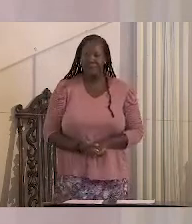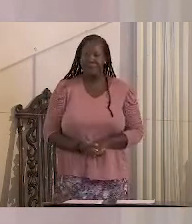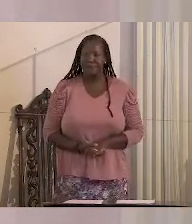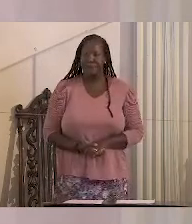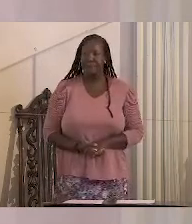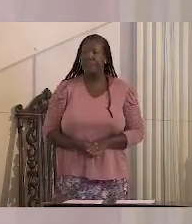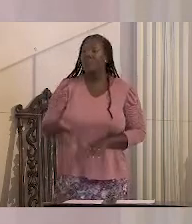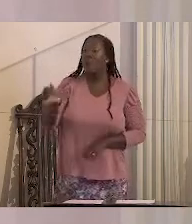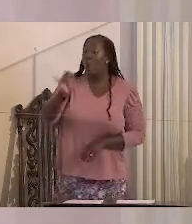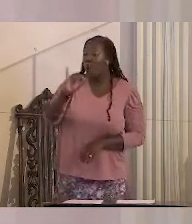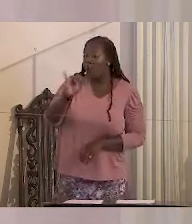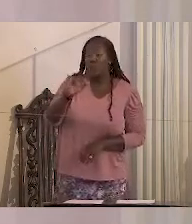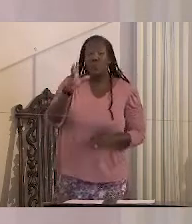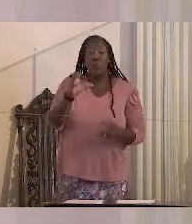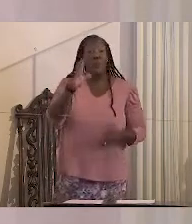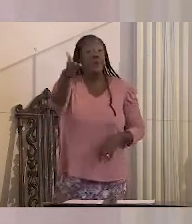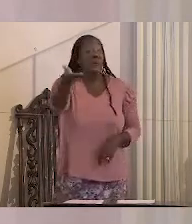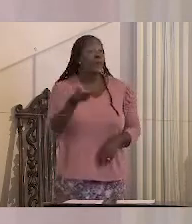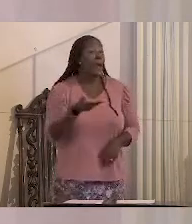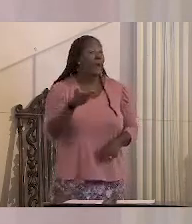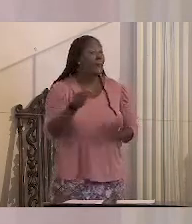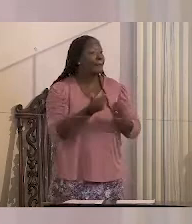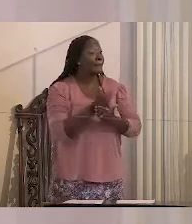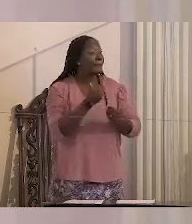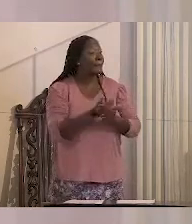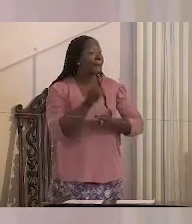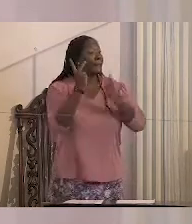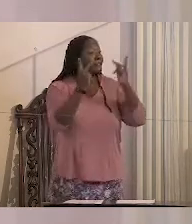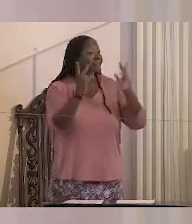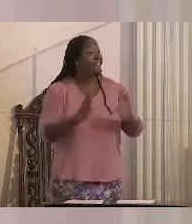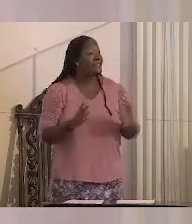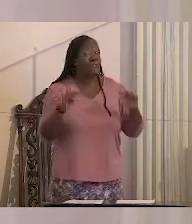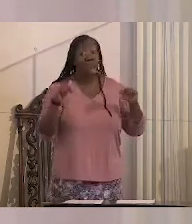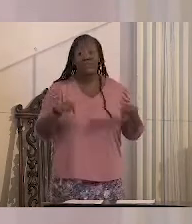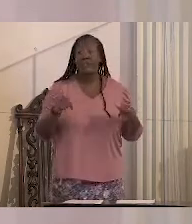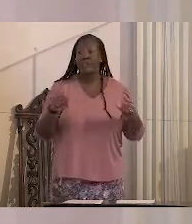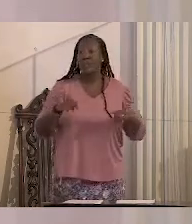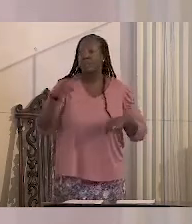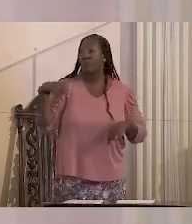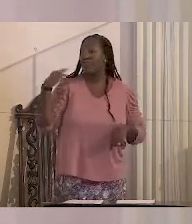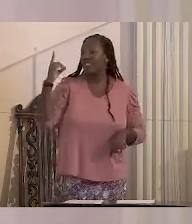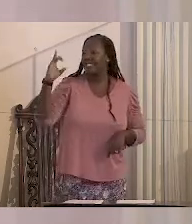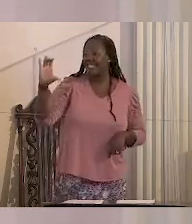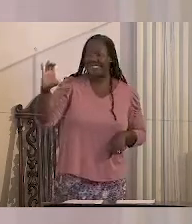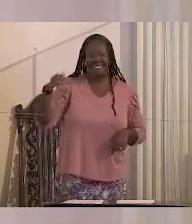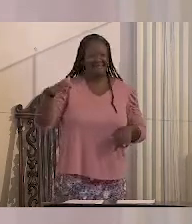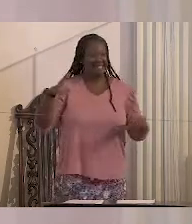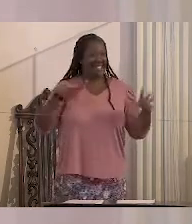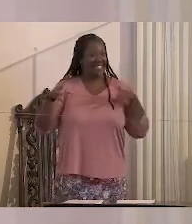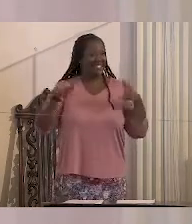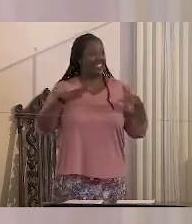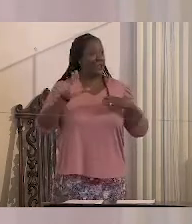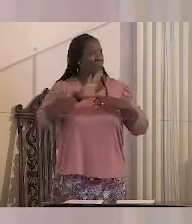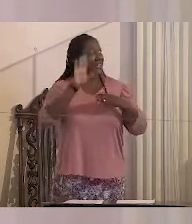Also, we want to welcome visitors to our nation's capital on this holiday weekend. Welcome.